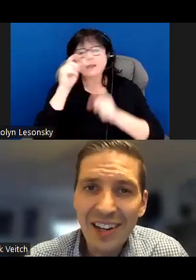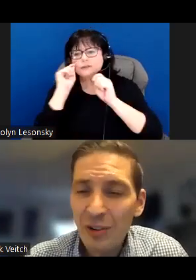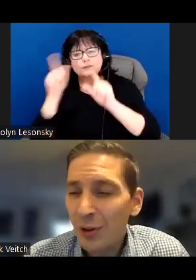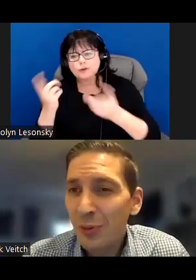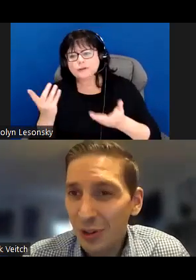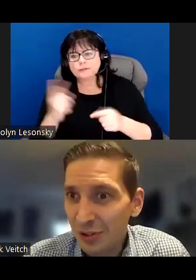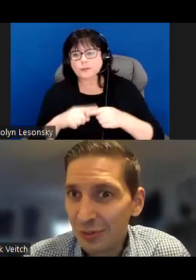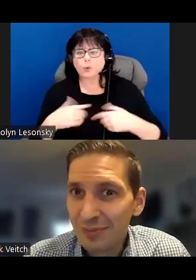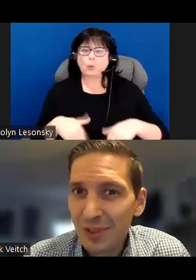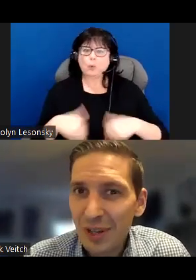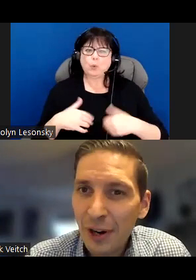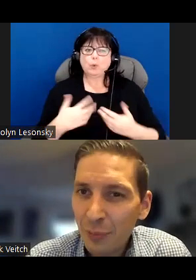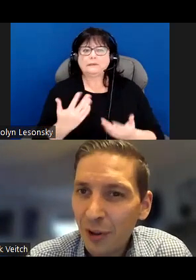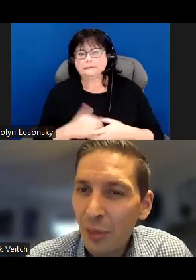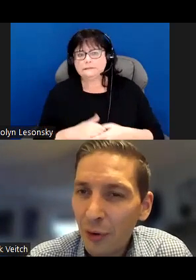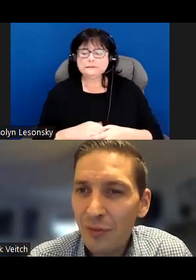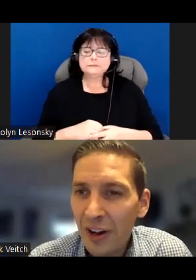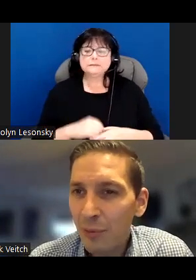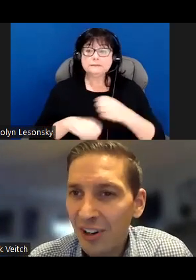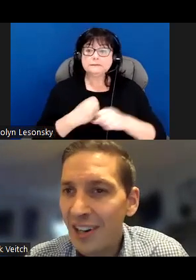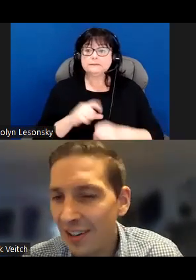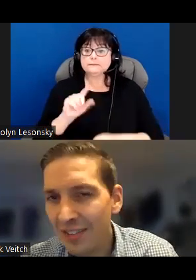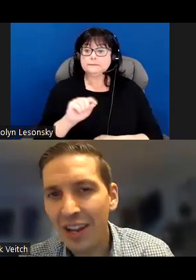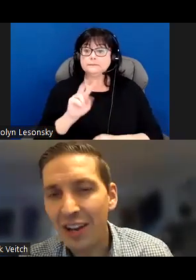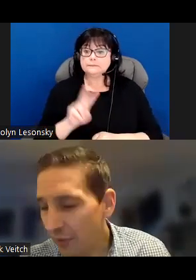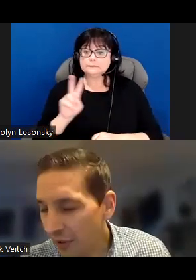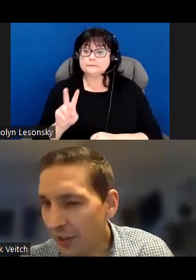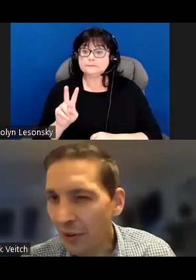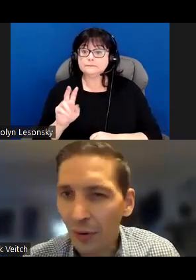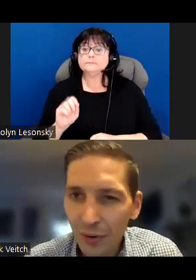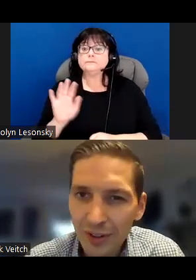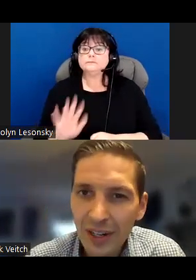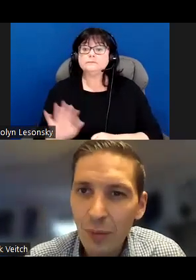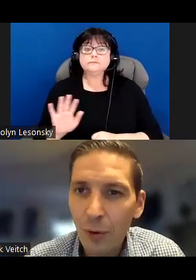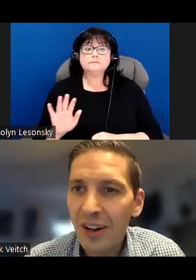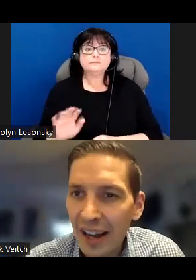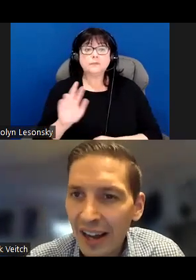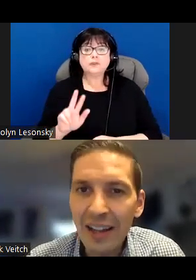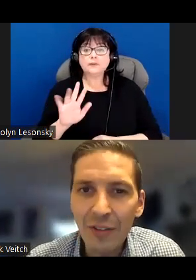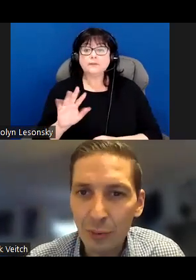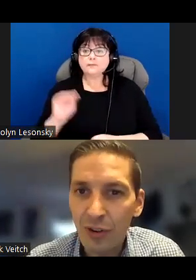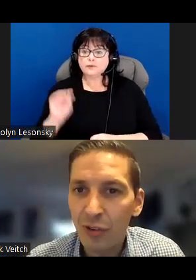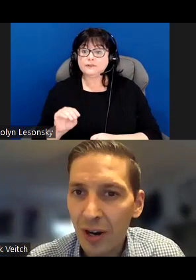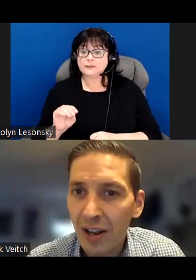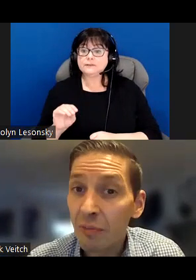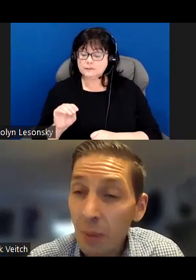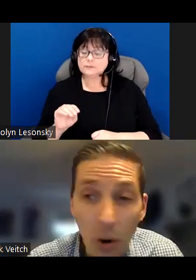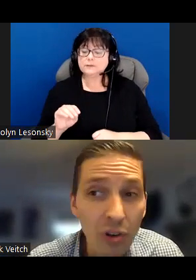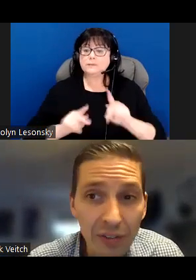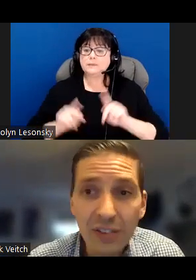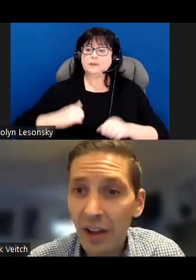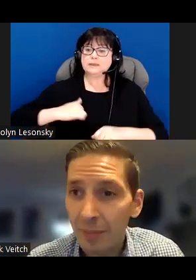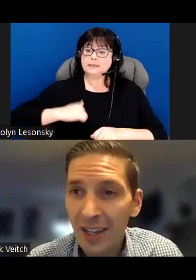seeing again that in 2022, approximately 35% of Canadians aged 15 or older reported high levels of perceived